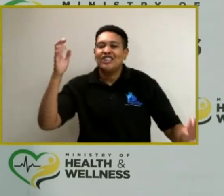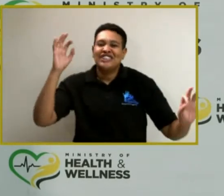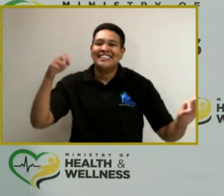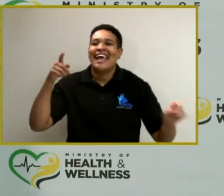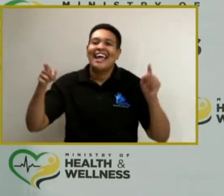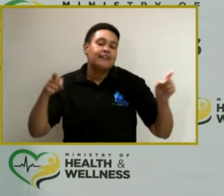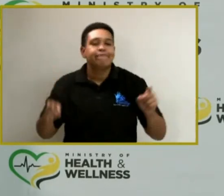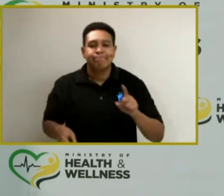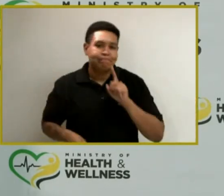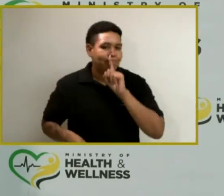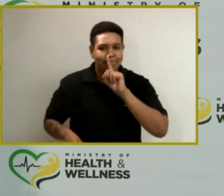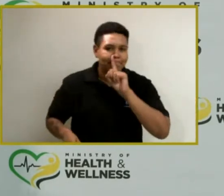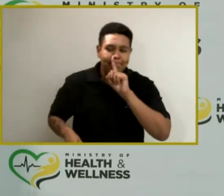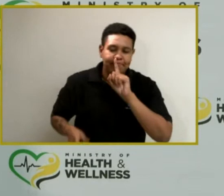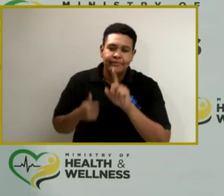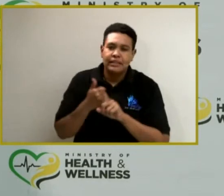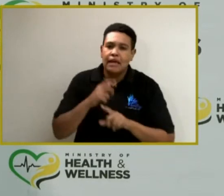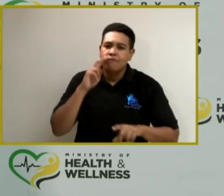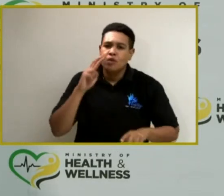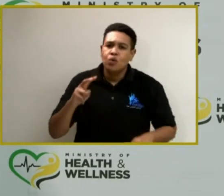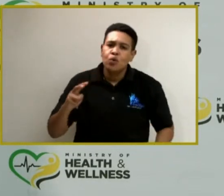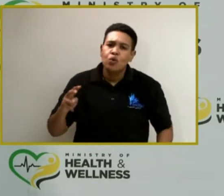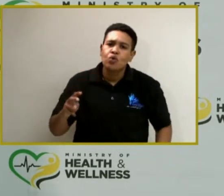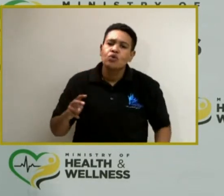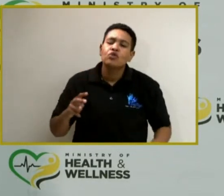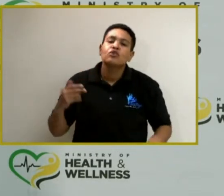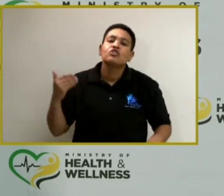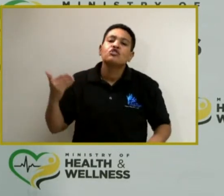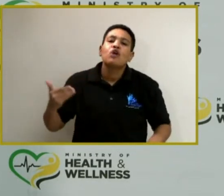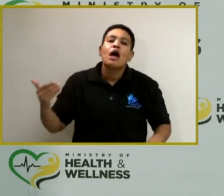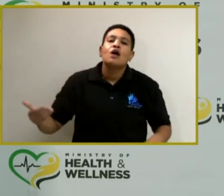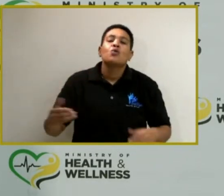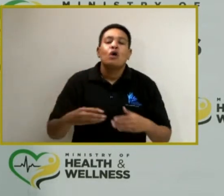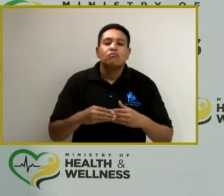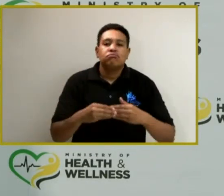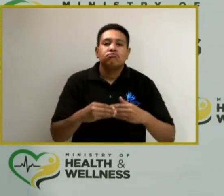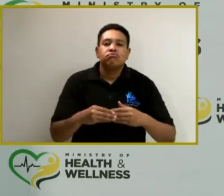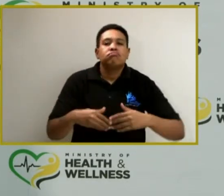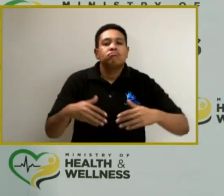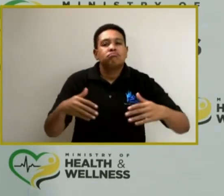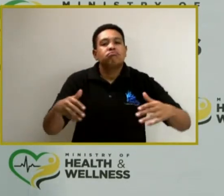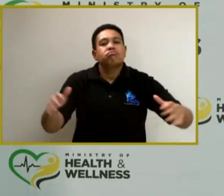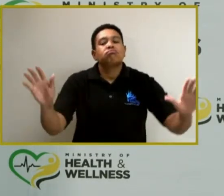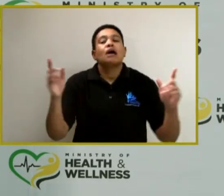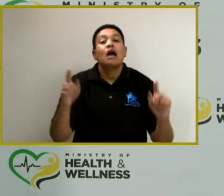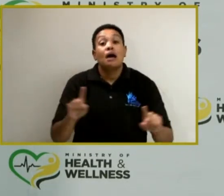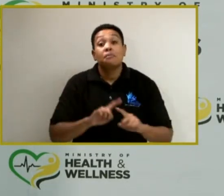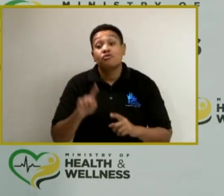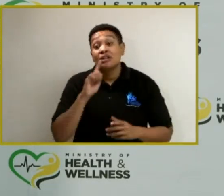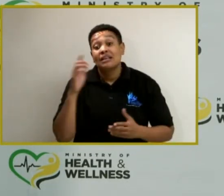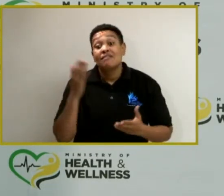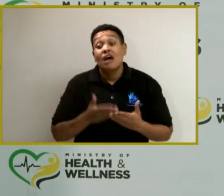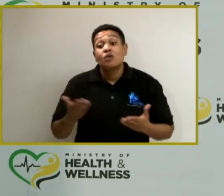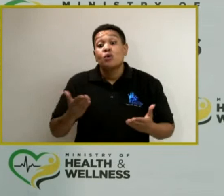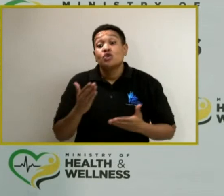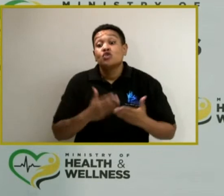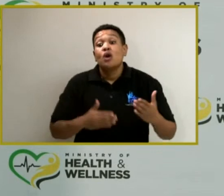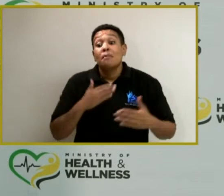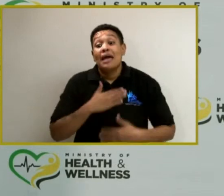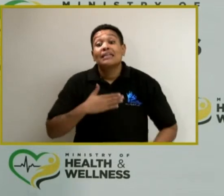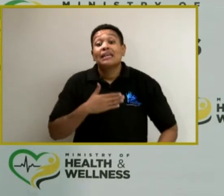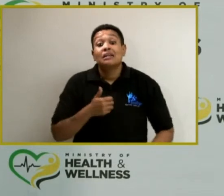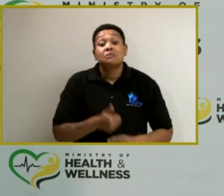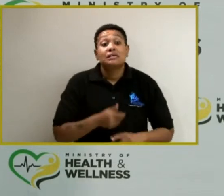the gradual relaxation in degrees. The fact is, there is some entertainment